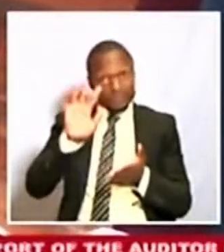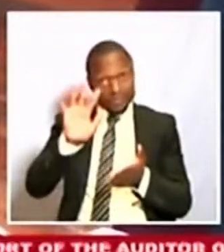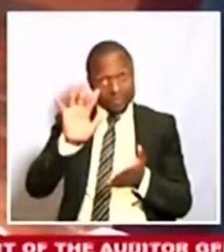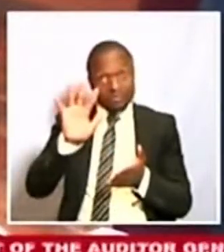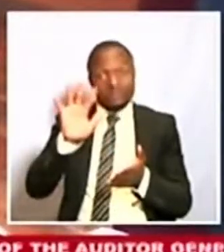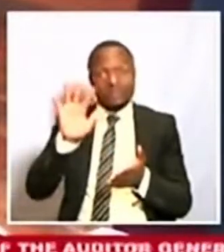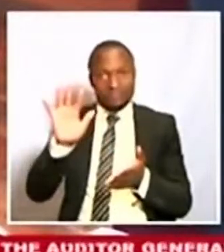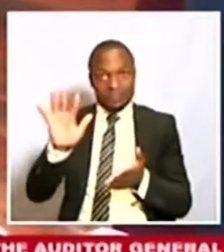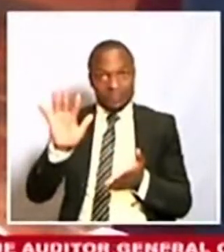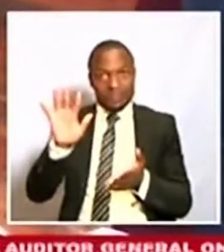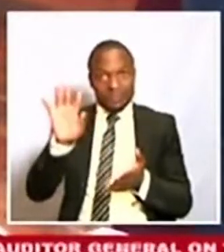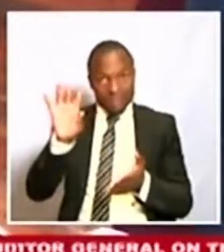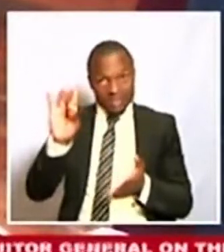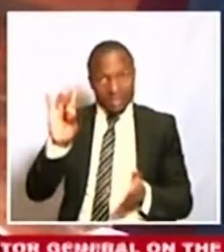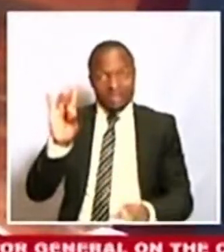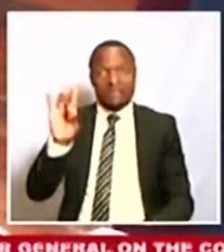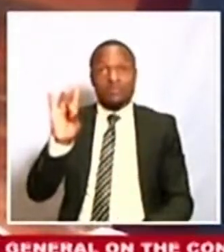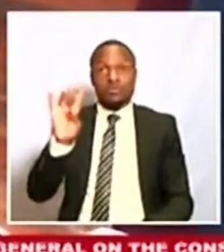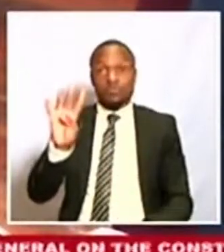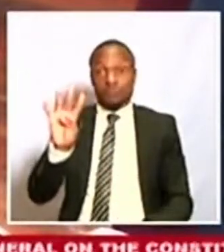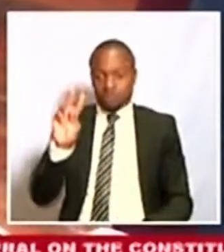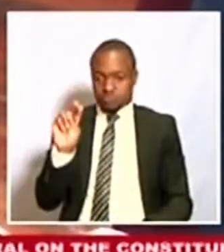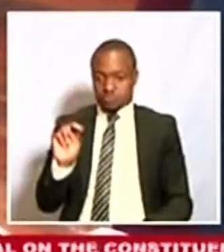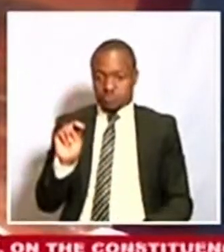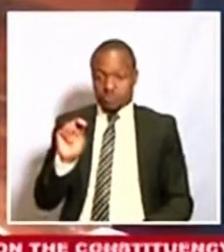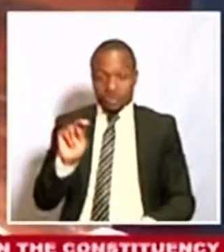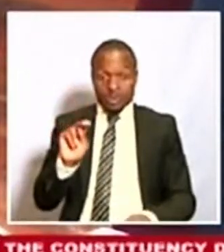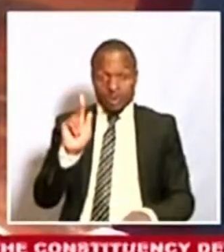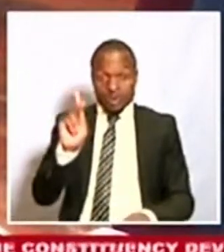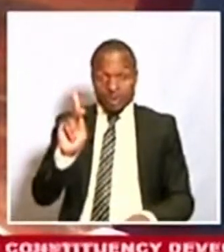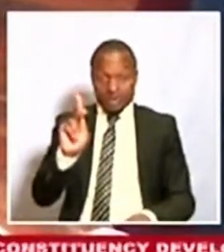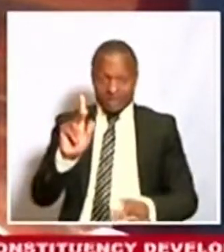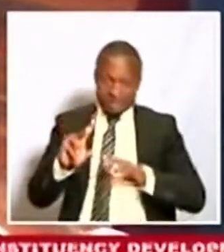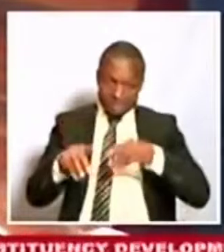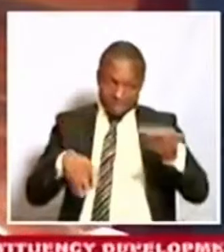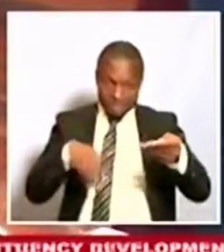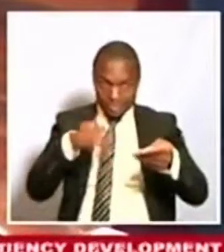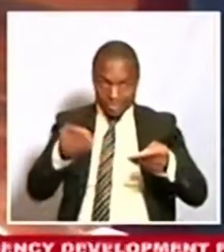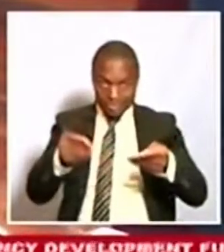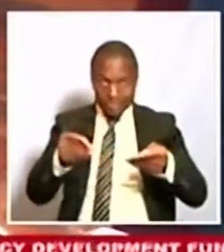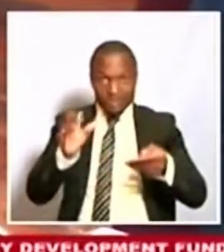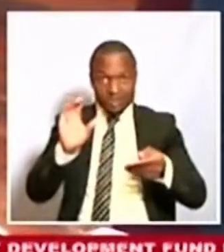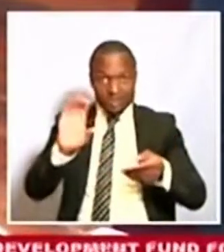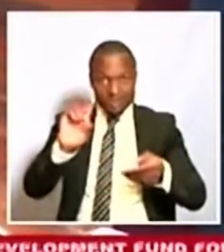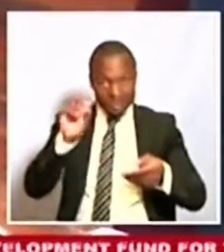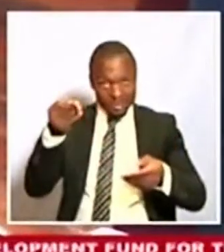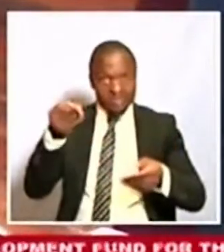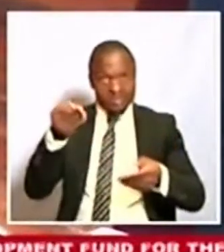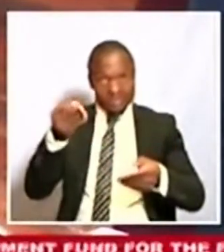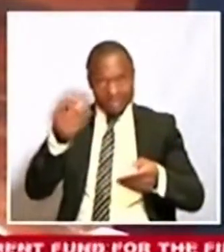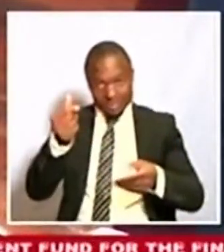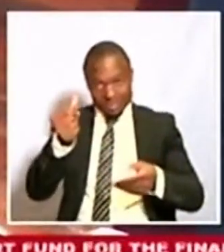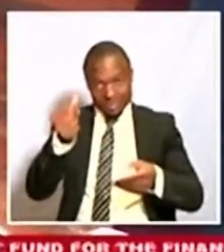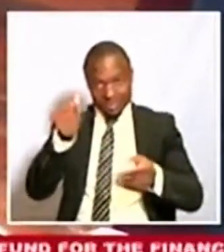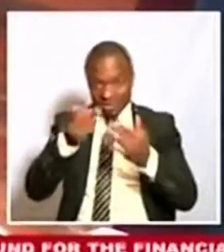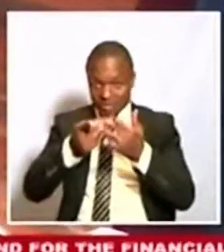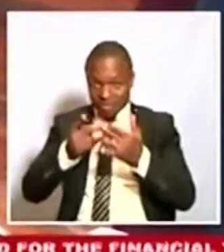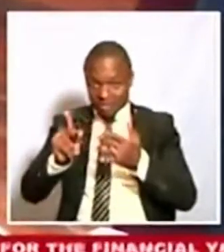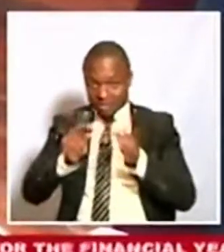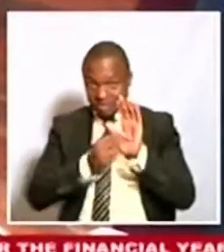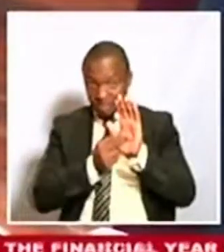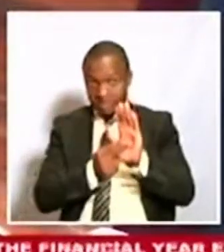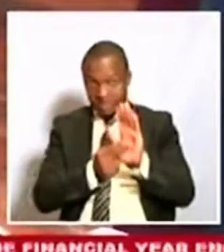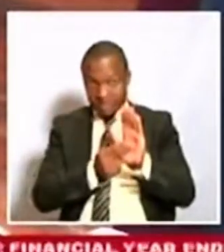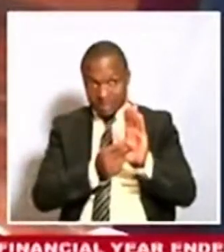23,592,455.84 kwacha has been spent on all constituents development fund components as shown on the ledger